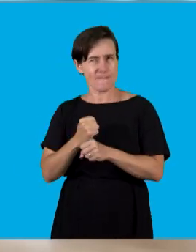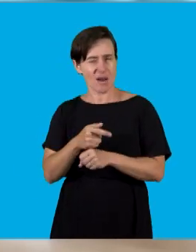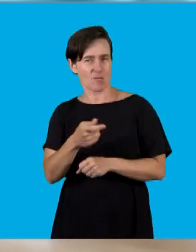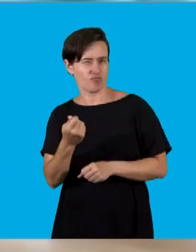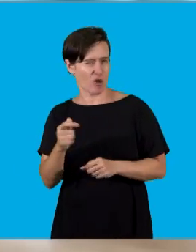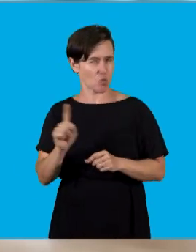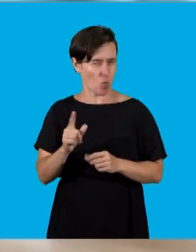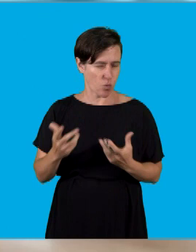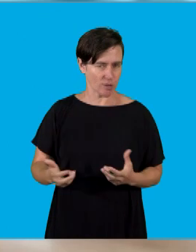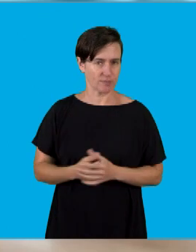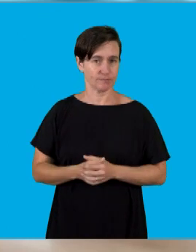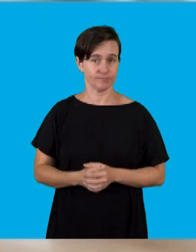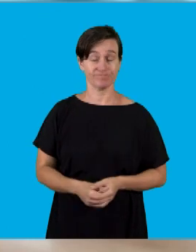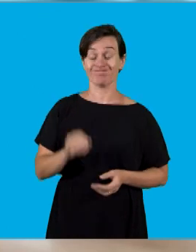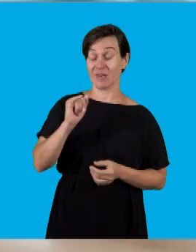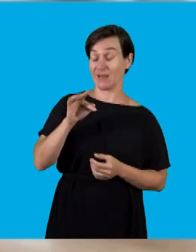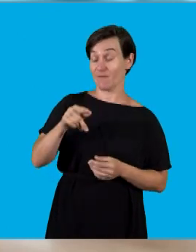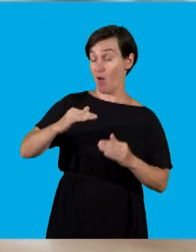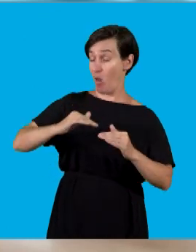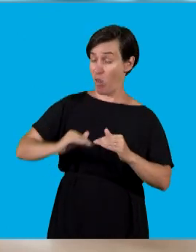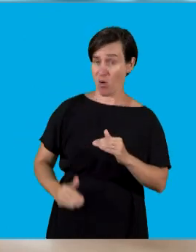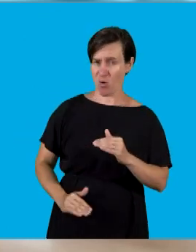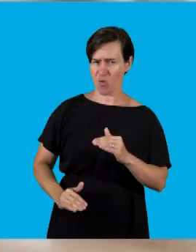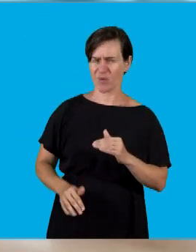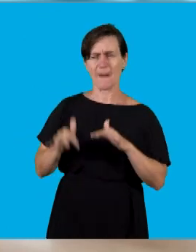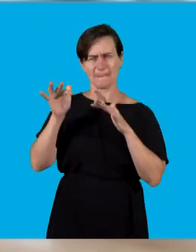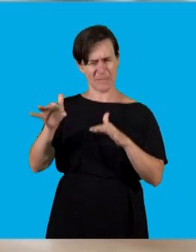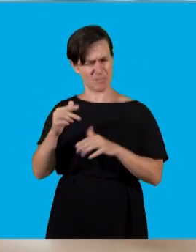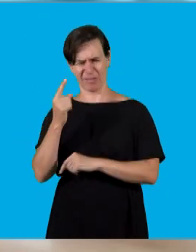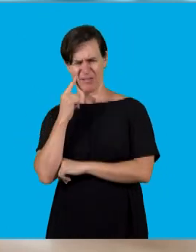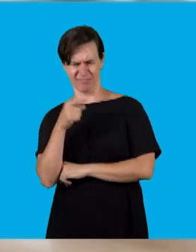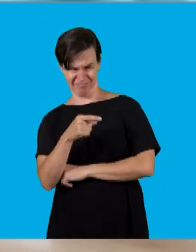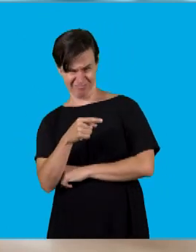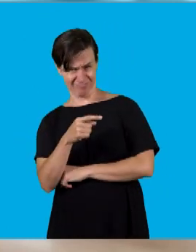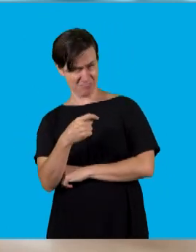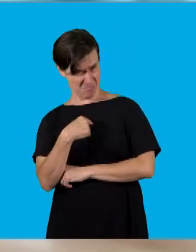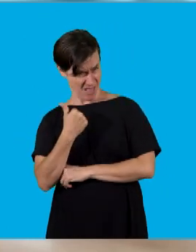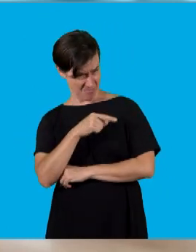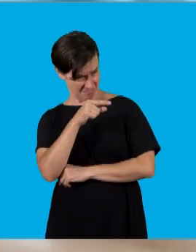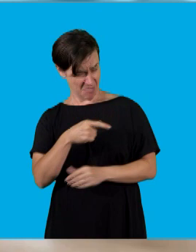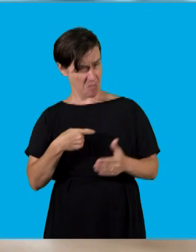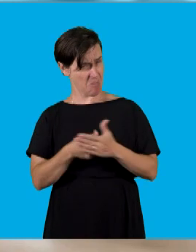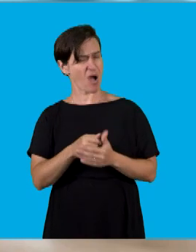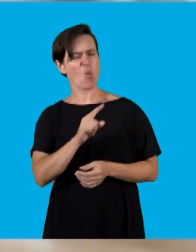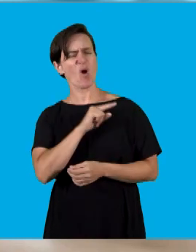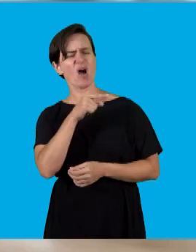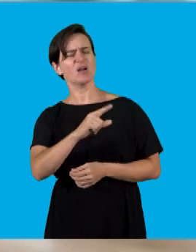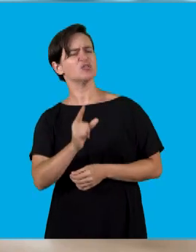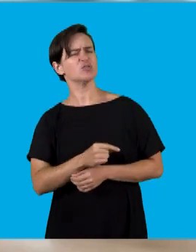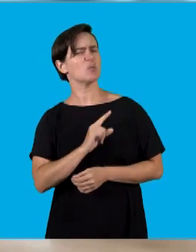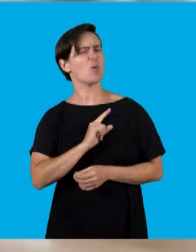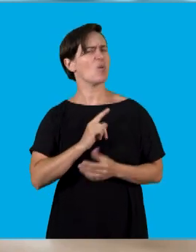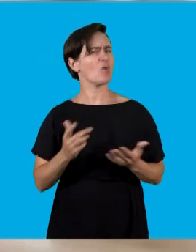exactly how price works. If it is too low, you are going to ask yourself before you buy it, why are they pricing